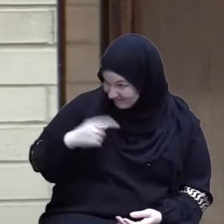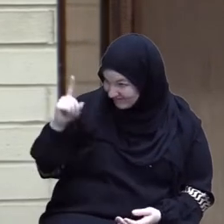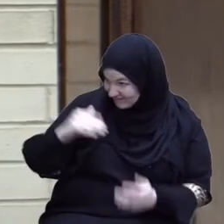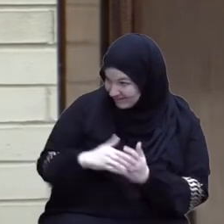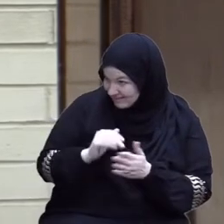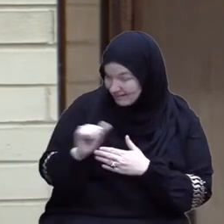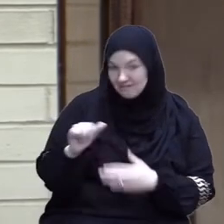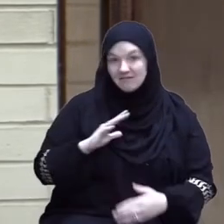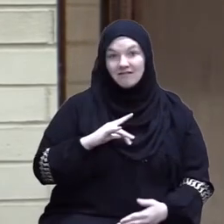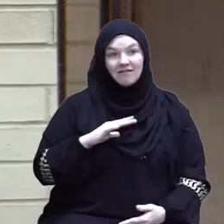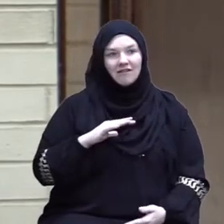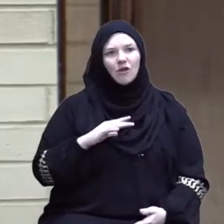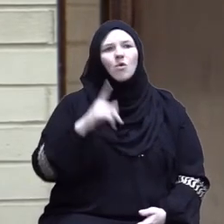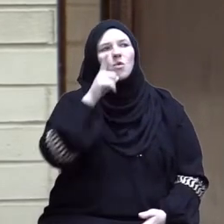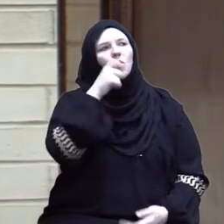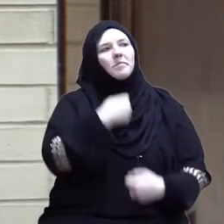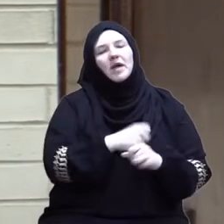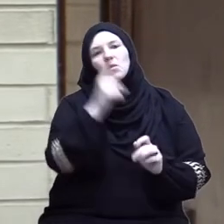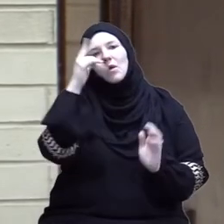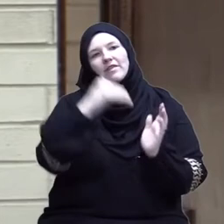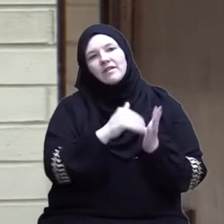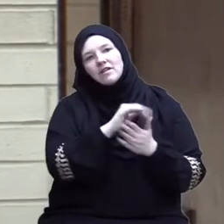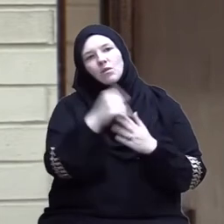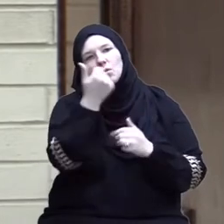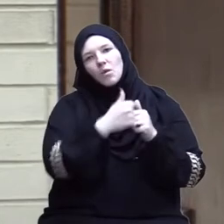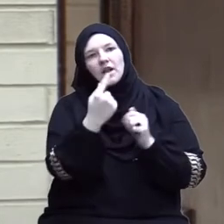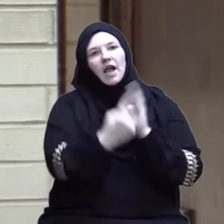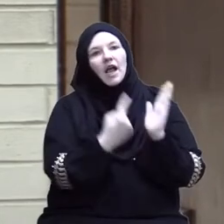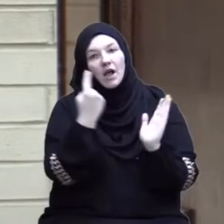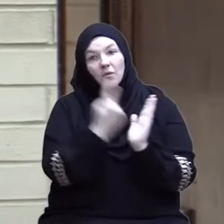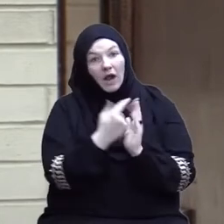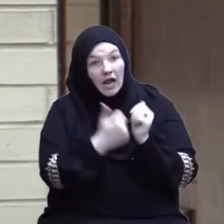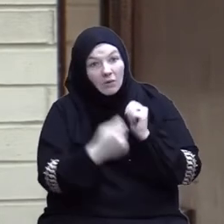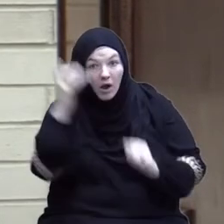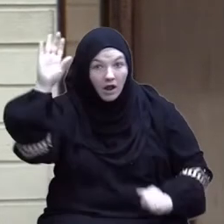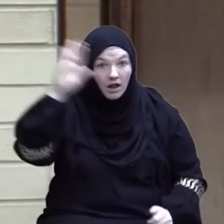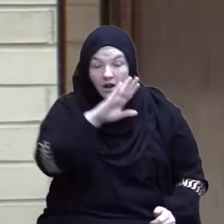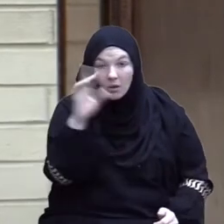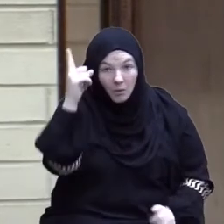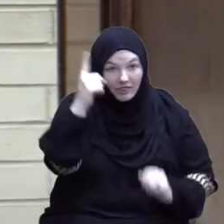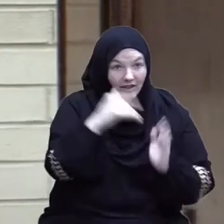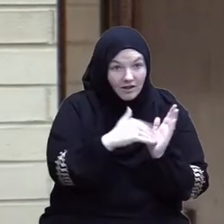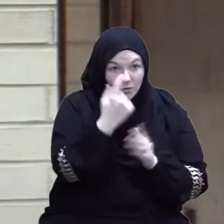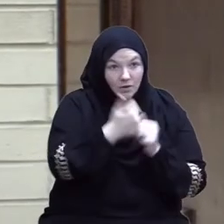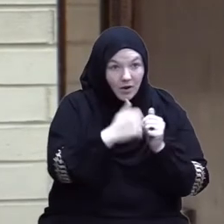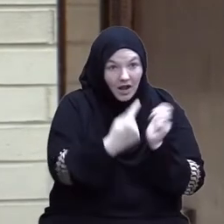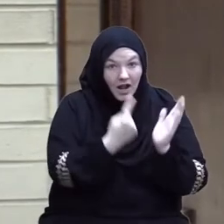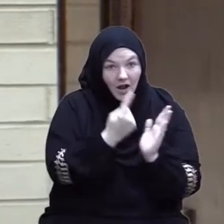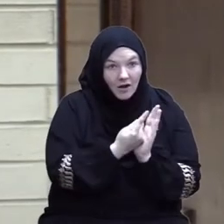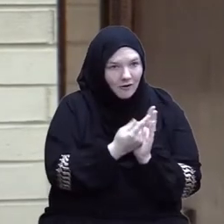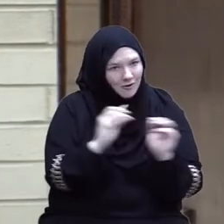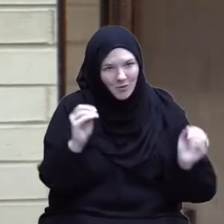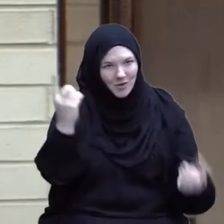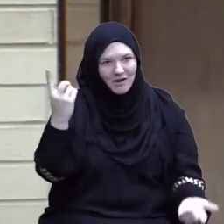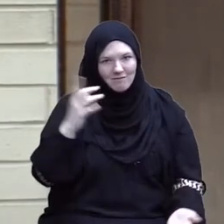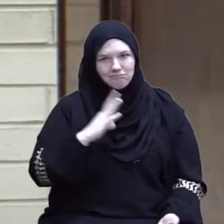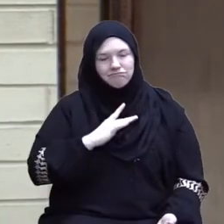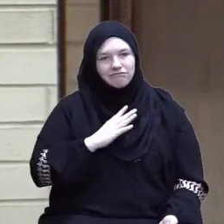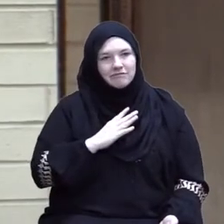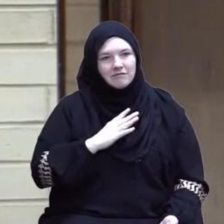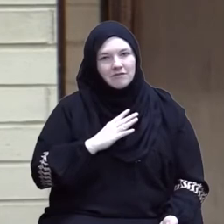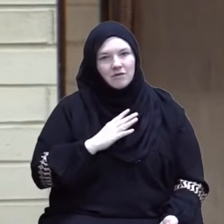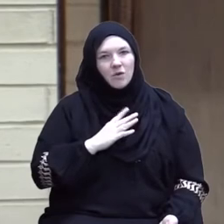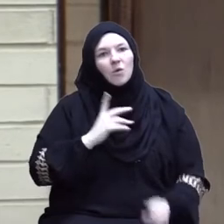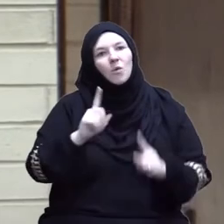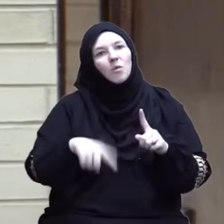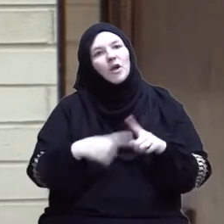Who makes $1,000 in 1 hour? Anybody here, raise your hand. Nobody. So when